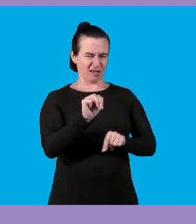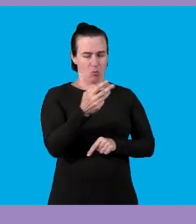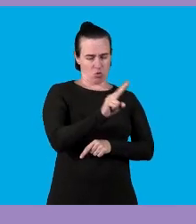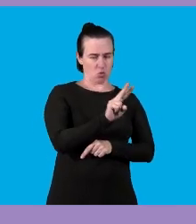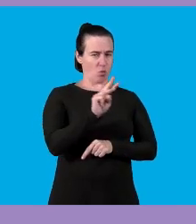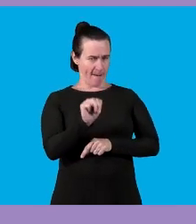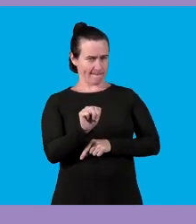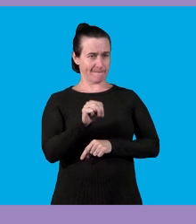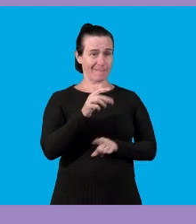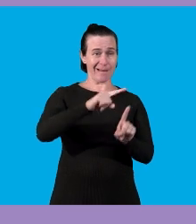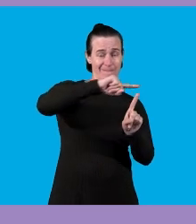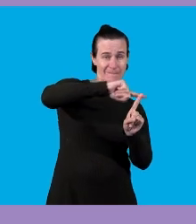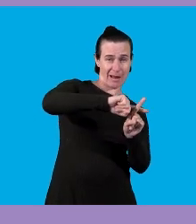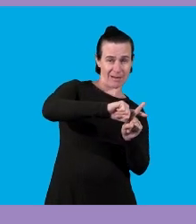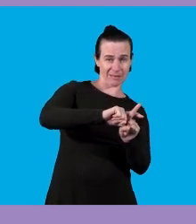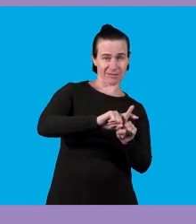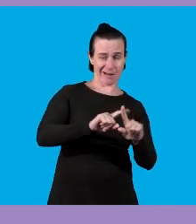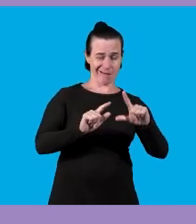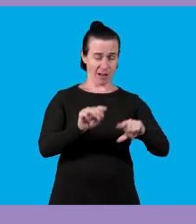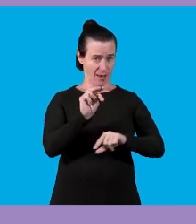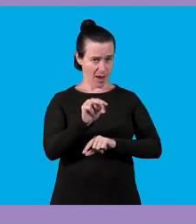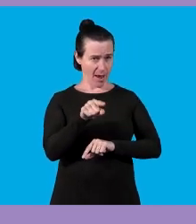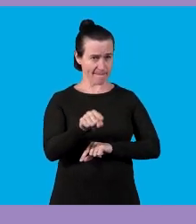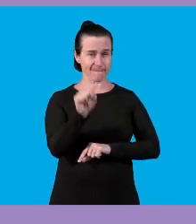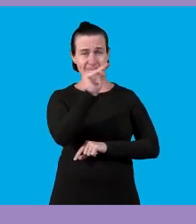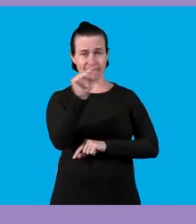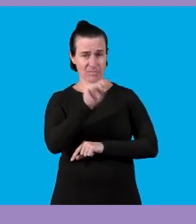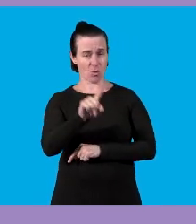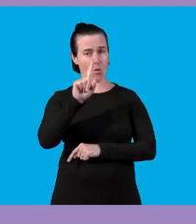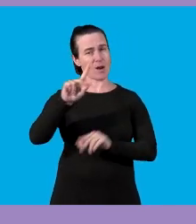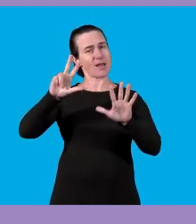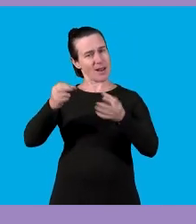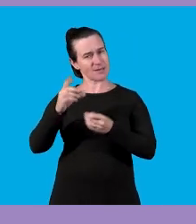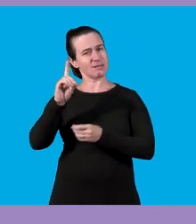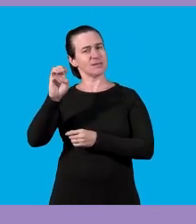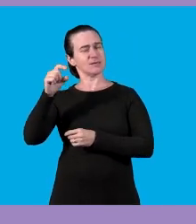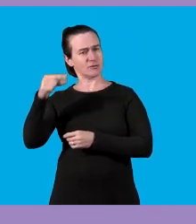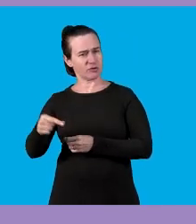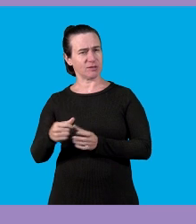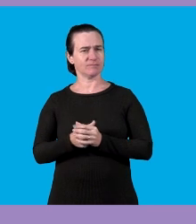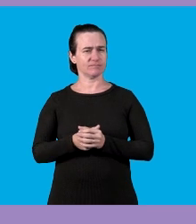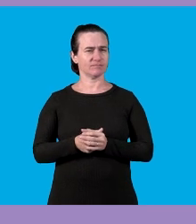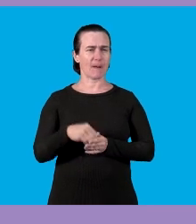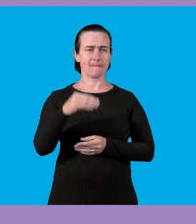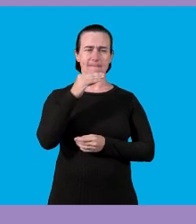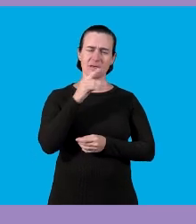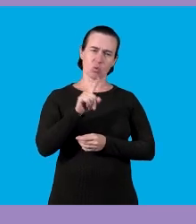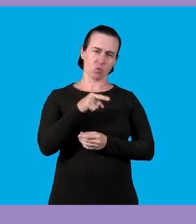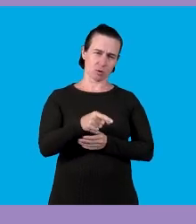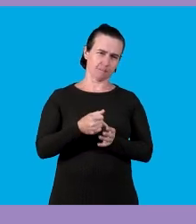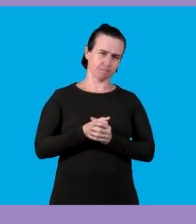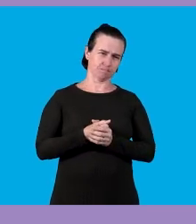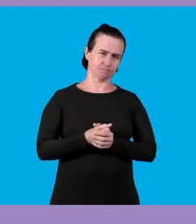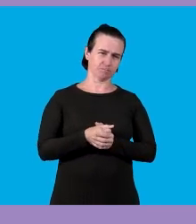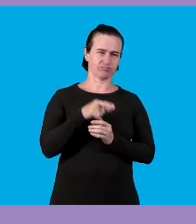M plus angle M equals to 180 degrees. So now I have 2M plus